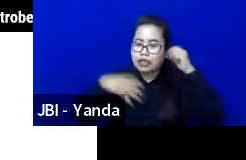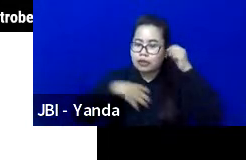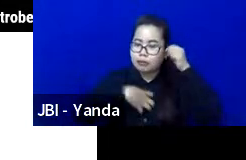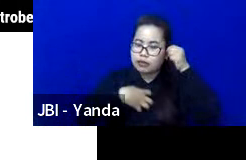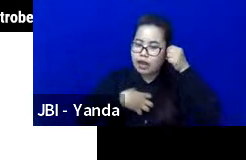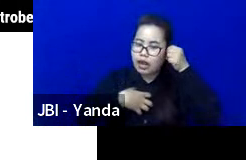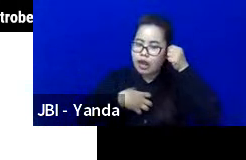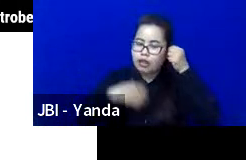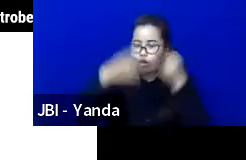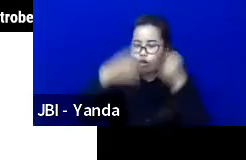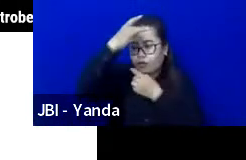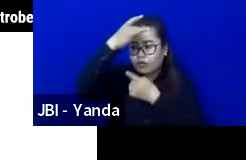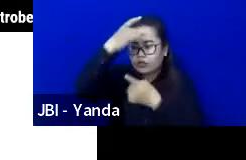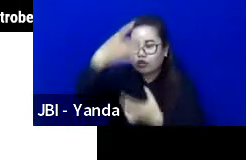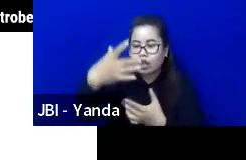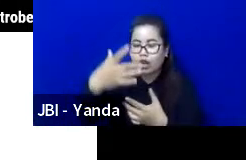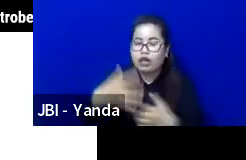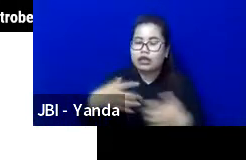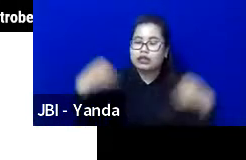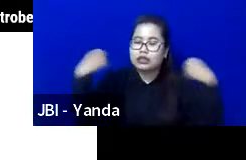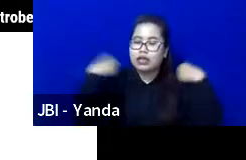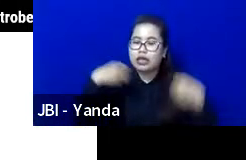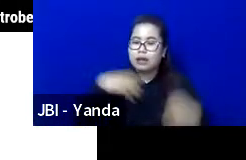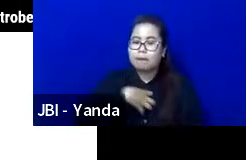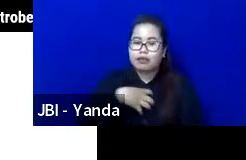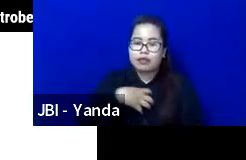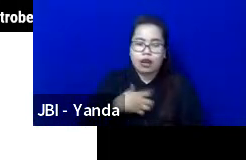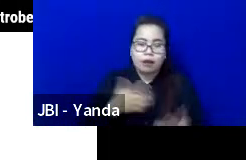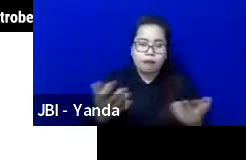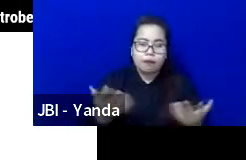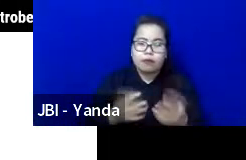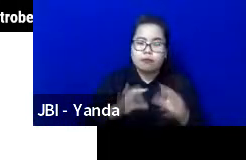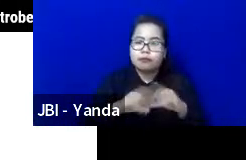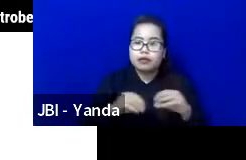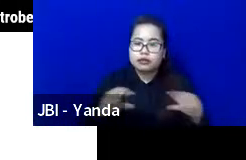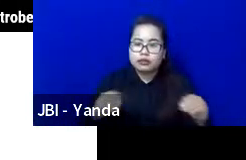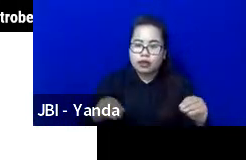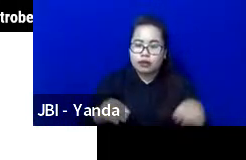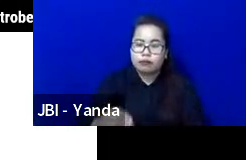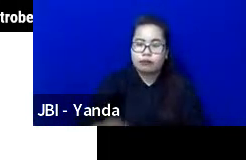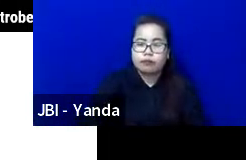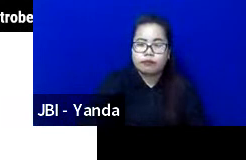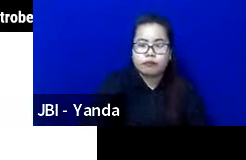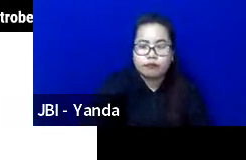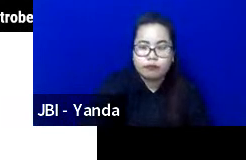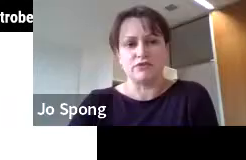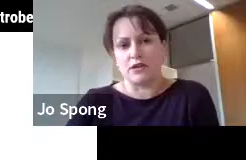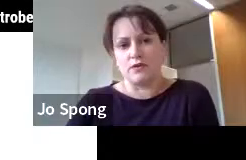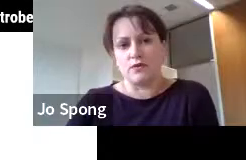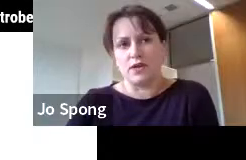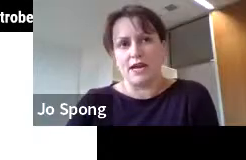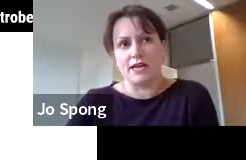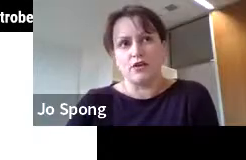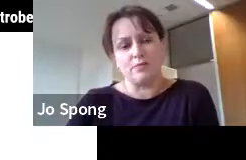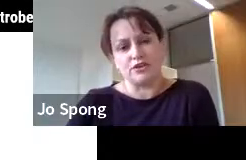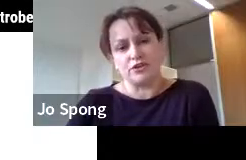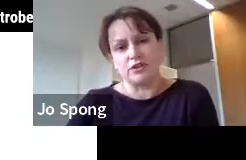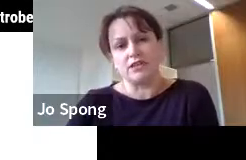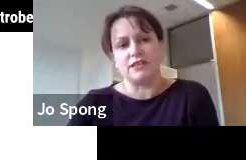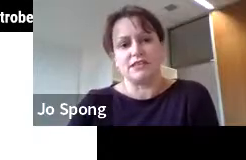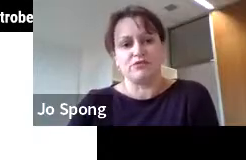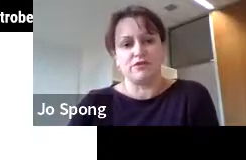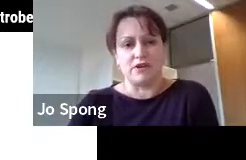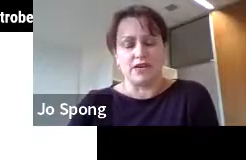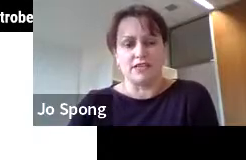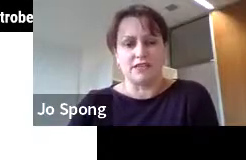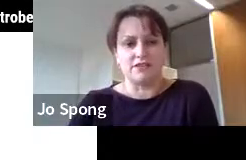with people with a whole range of mental health conditions. So any